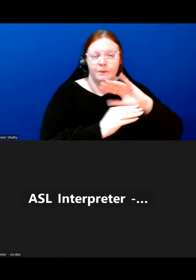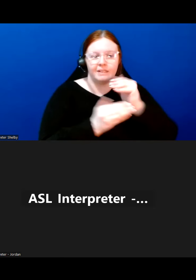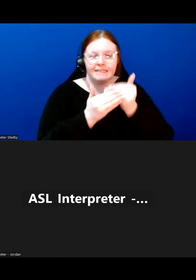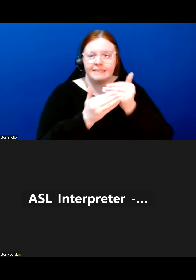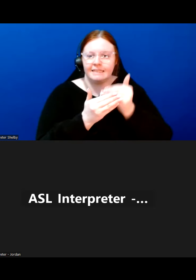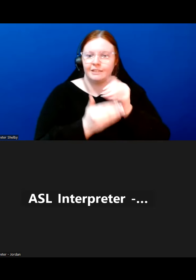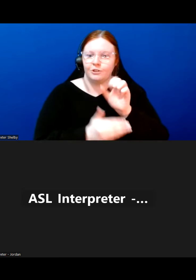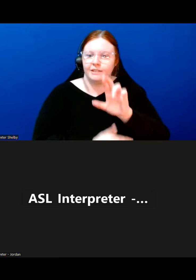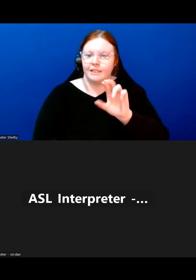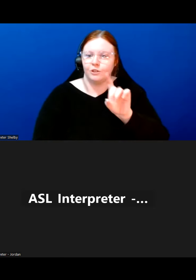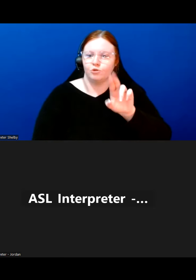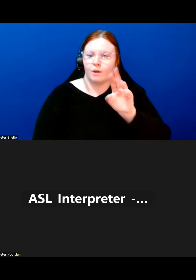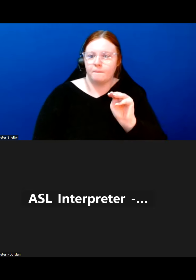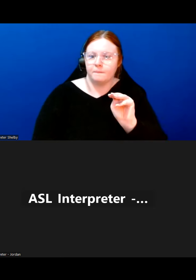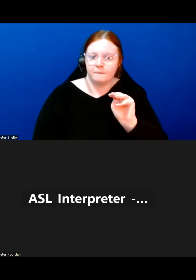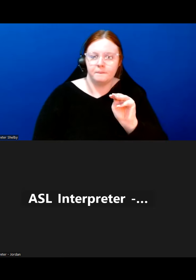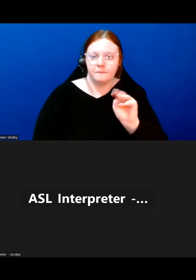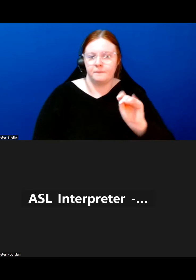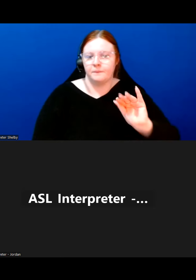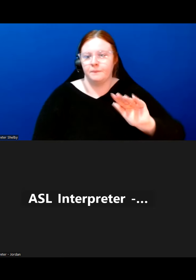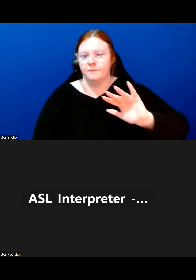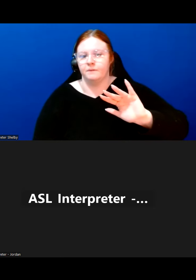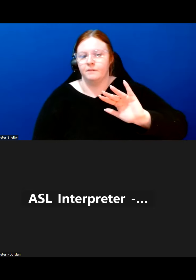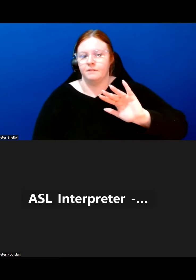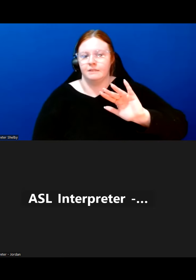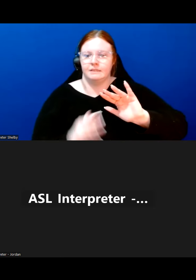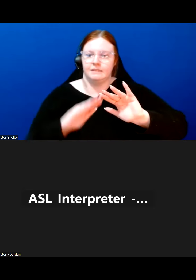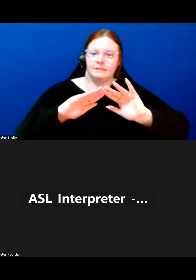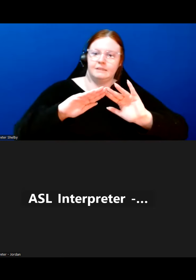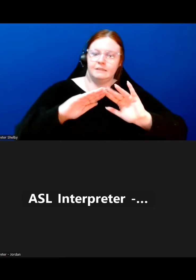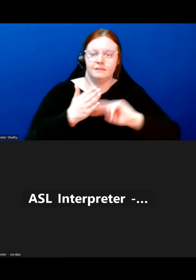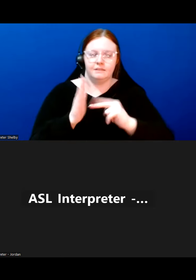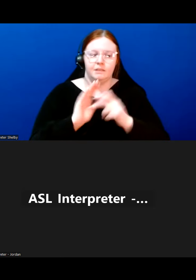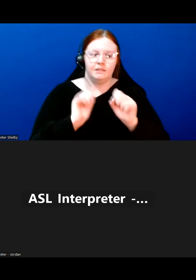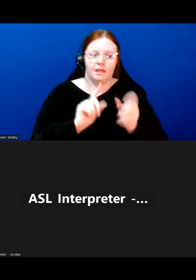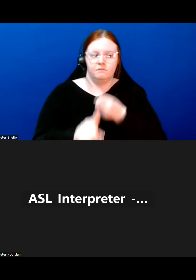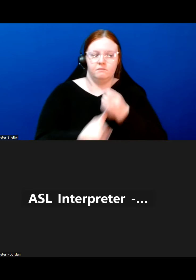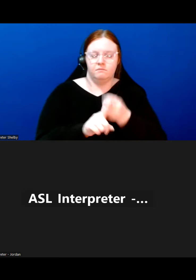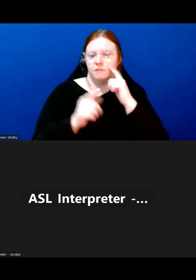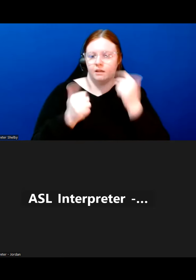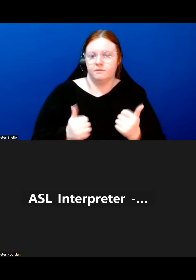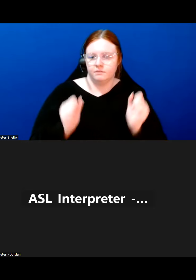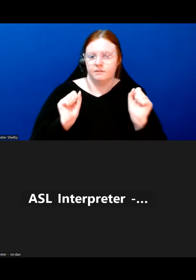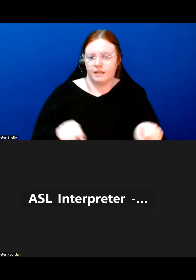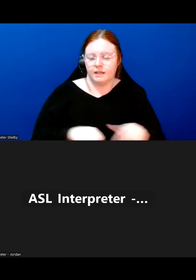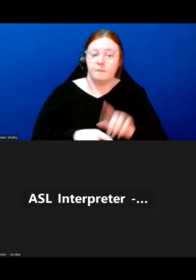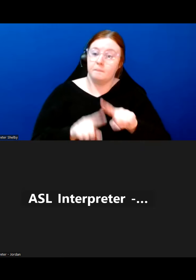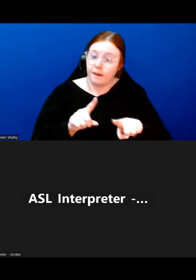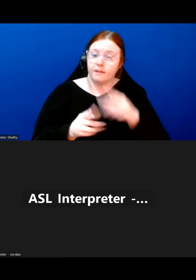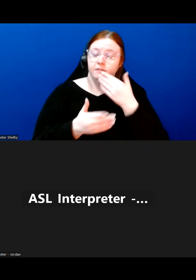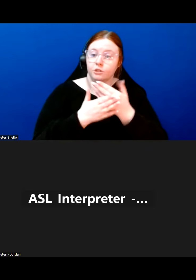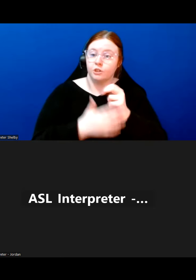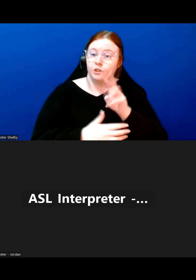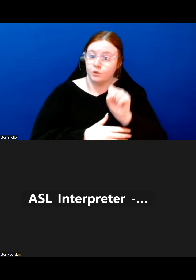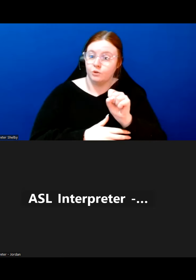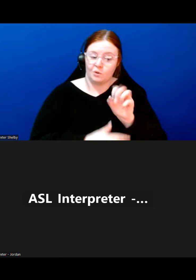the movement of the eardrum, that can cause a loss of hearing. The good news is if it's